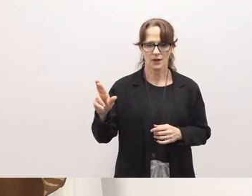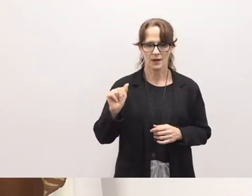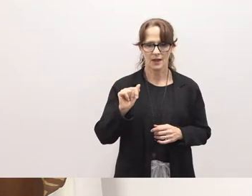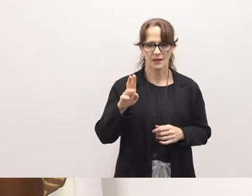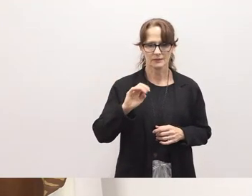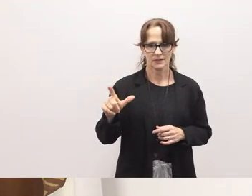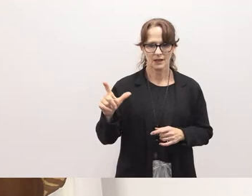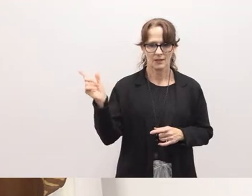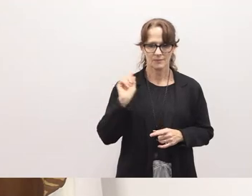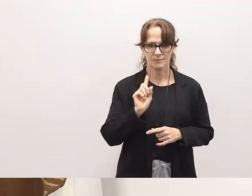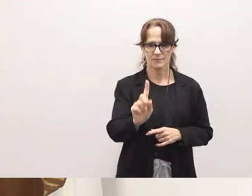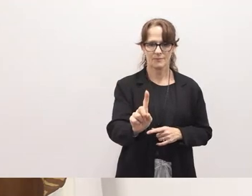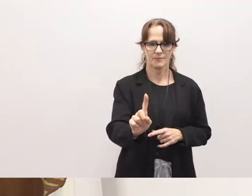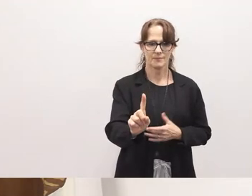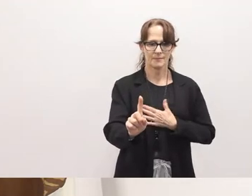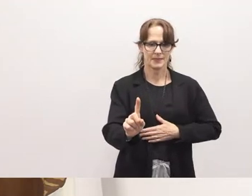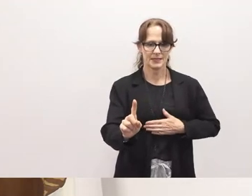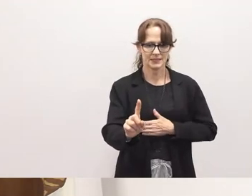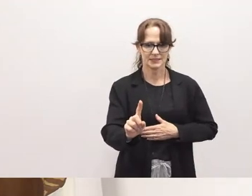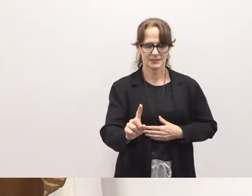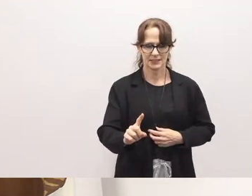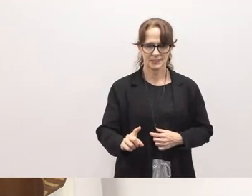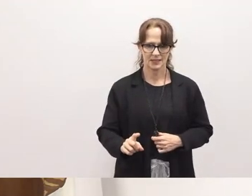Axel, please come to the podium.